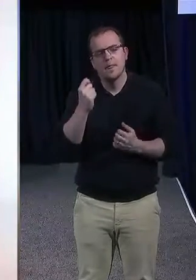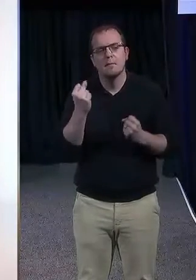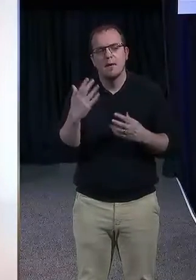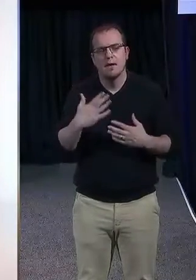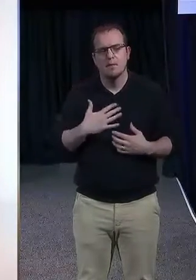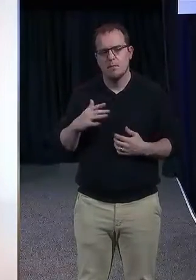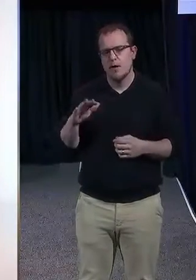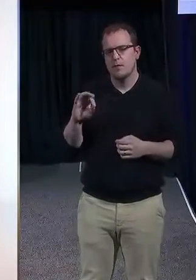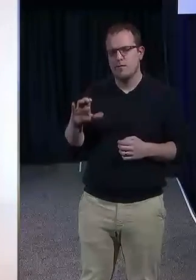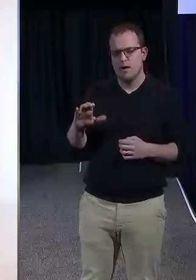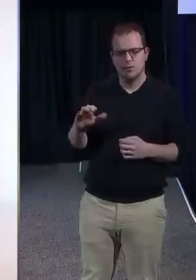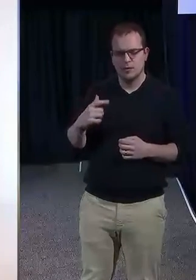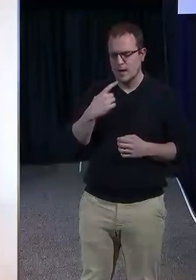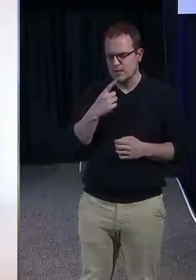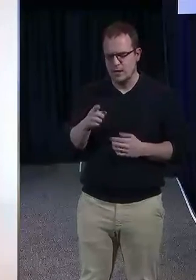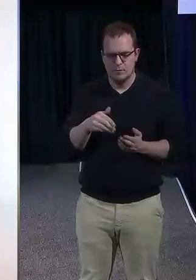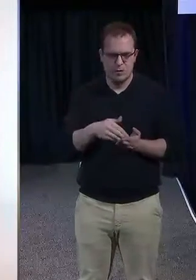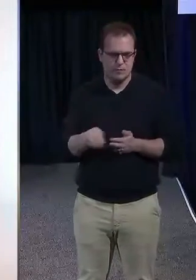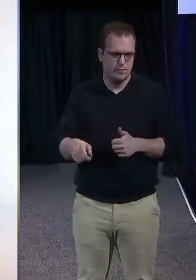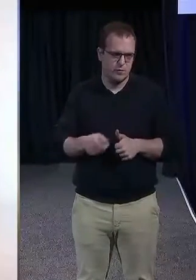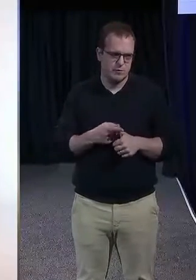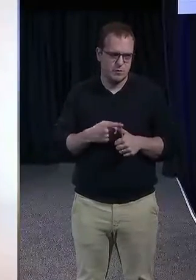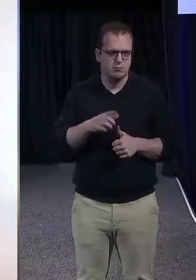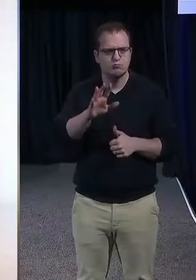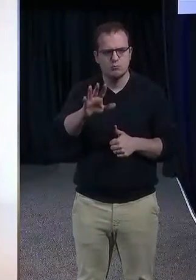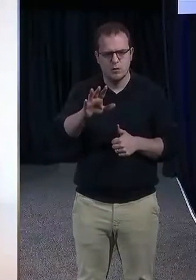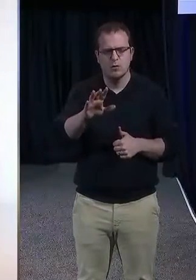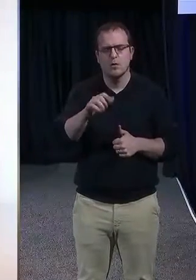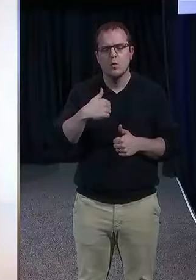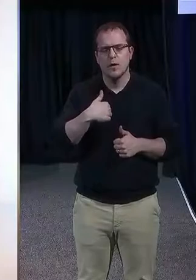faculty, number one, we have